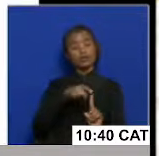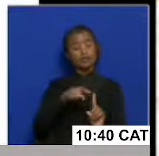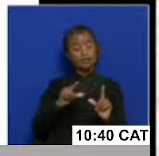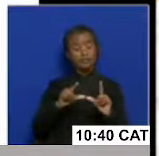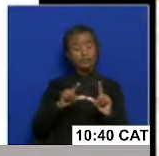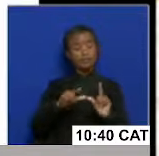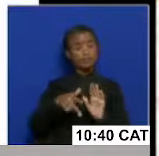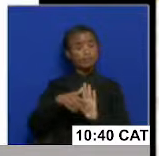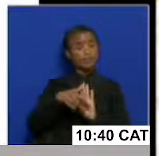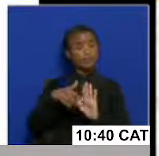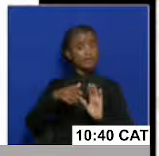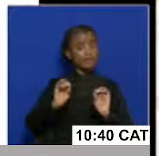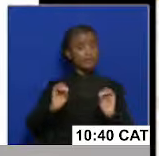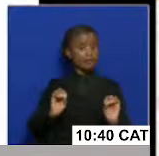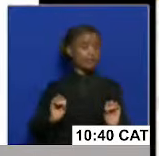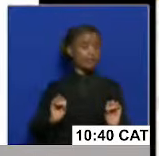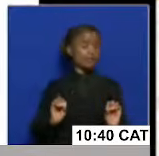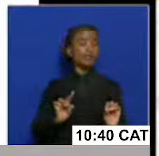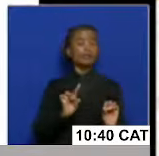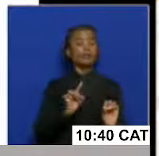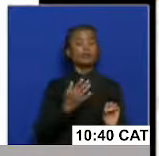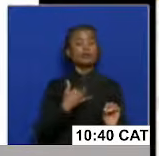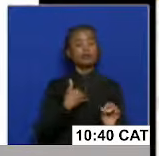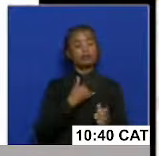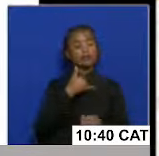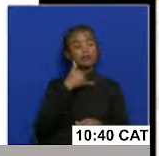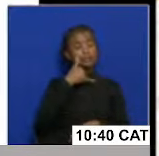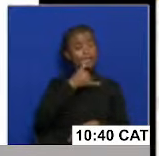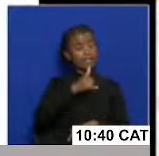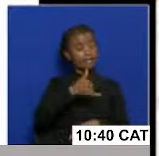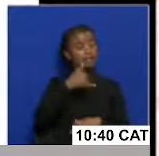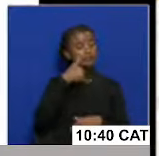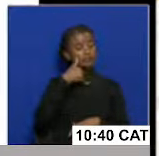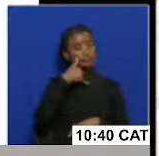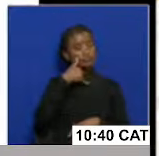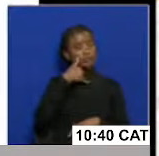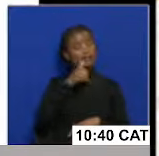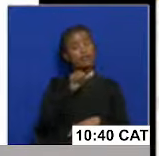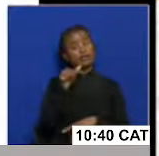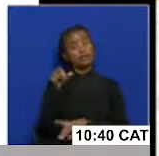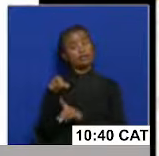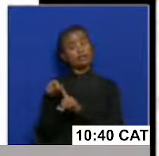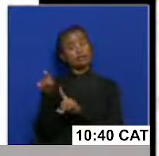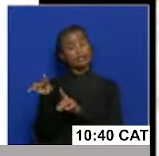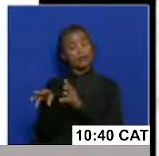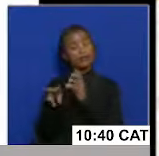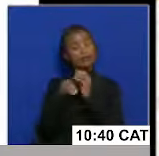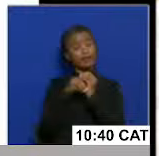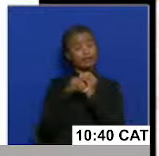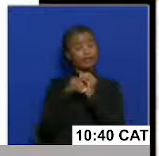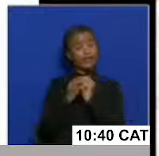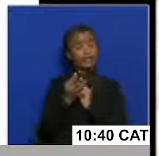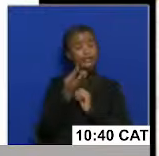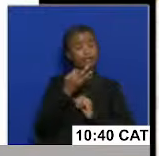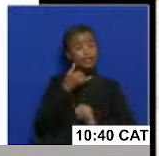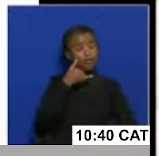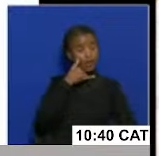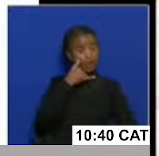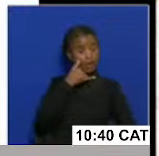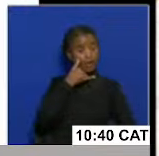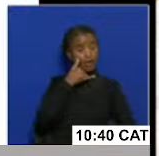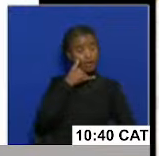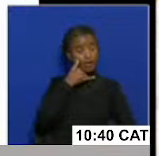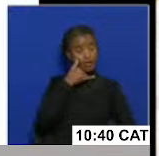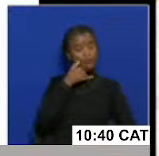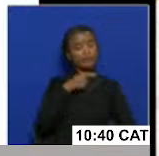with the owner, I then added another person to the call. I no longer recall the name of the man who